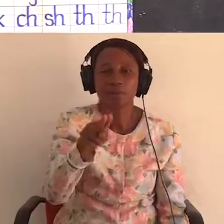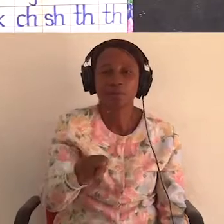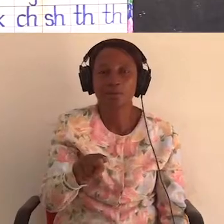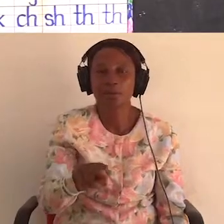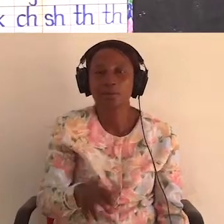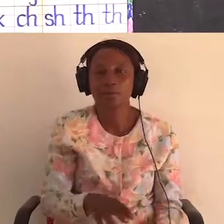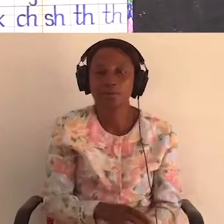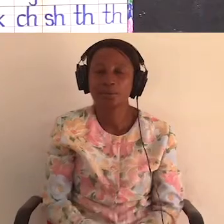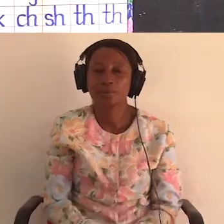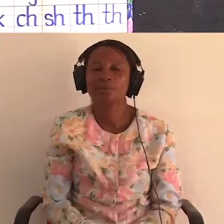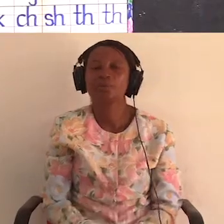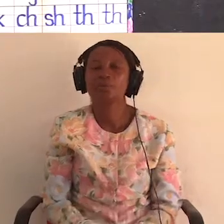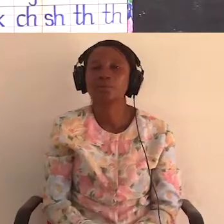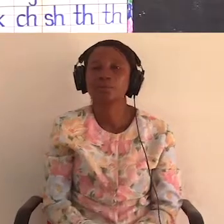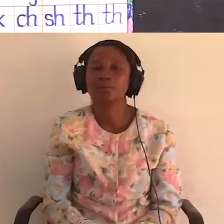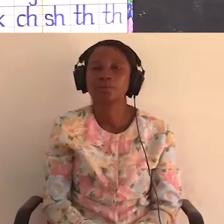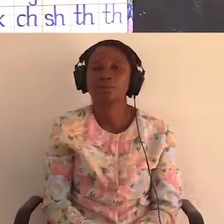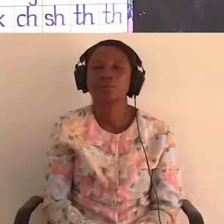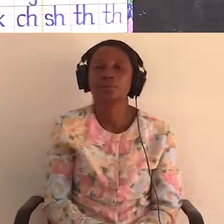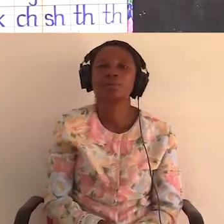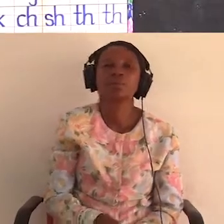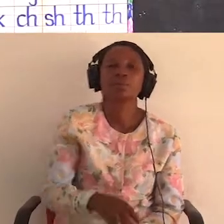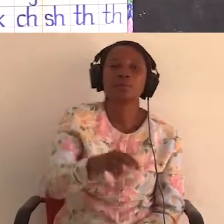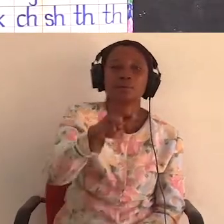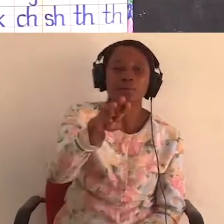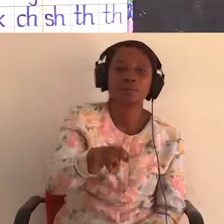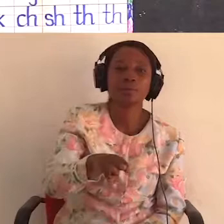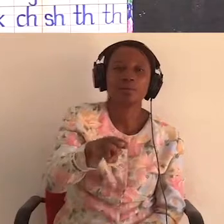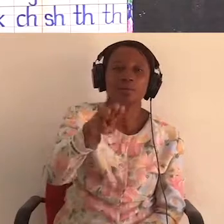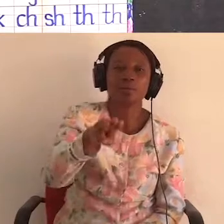That is the sound before the.